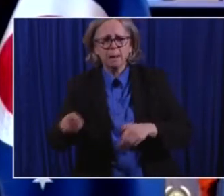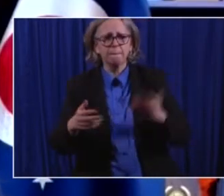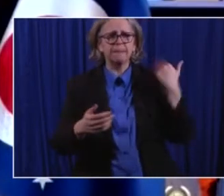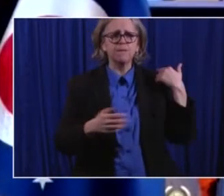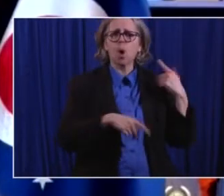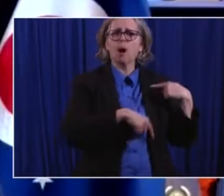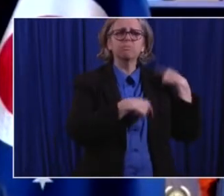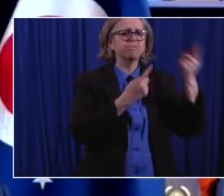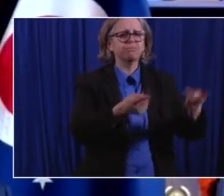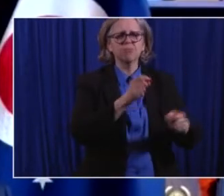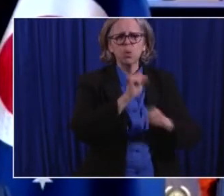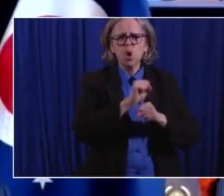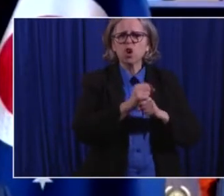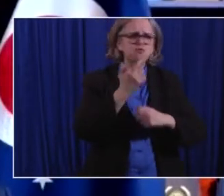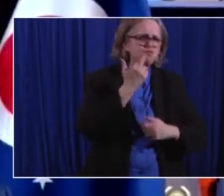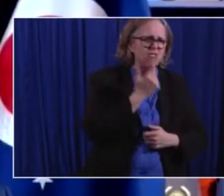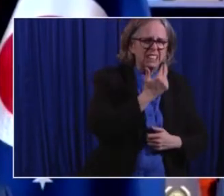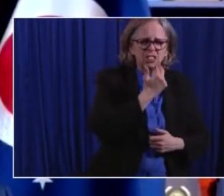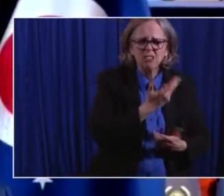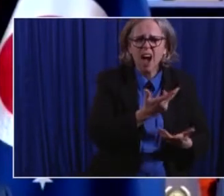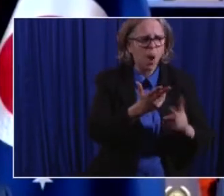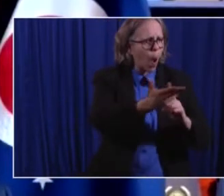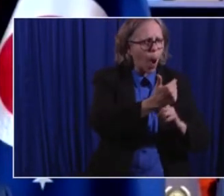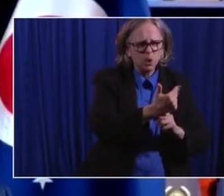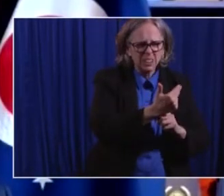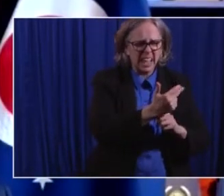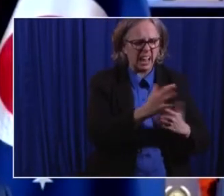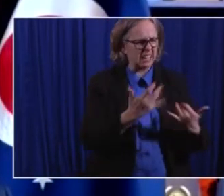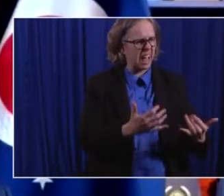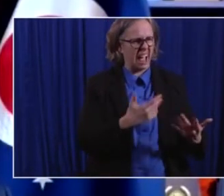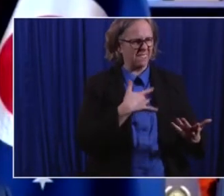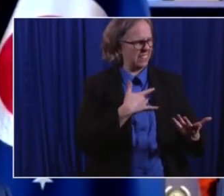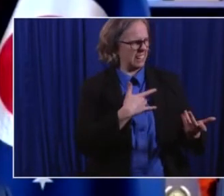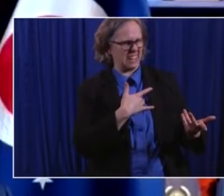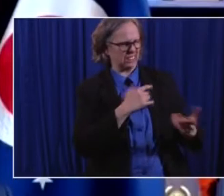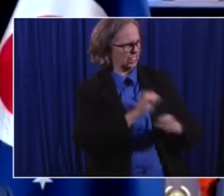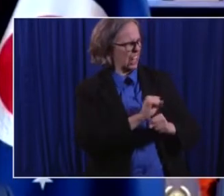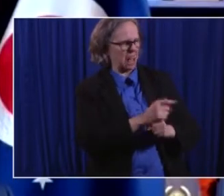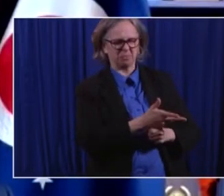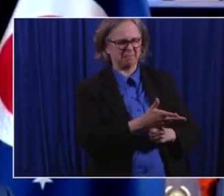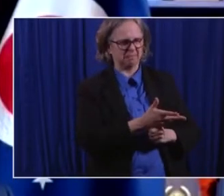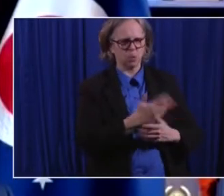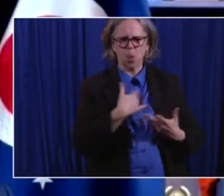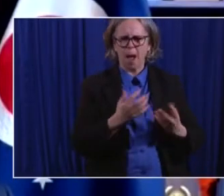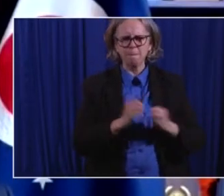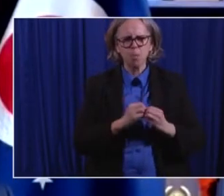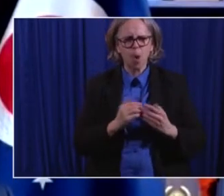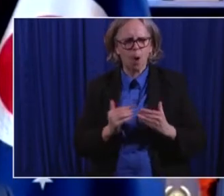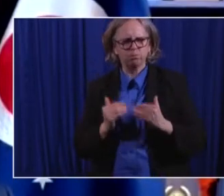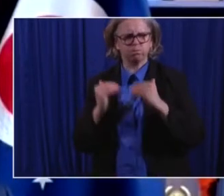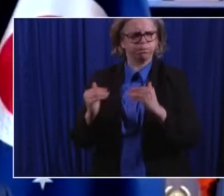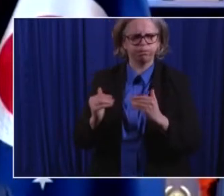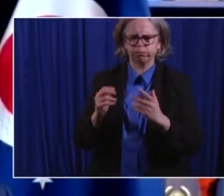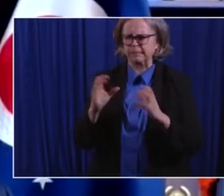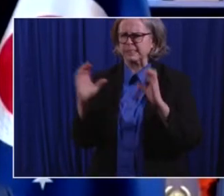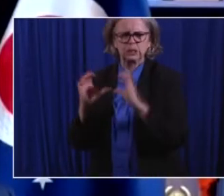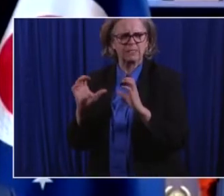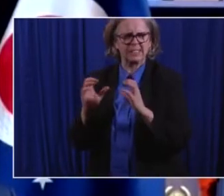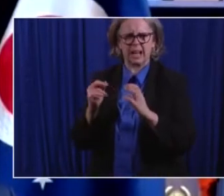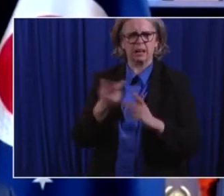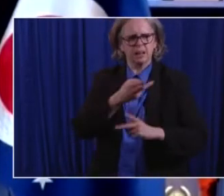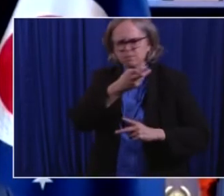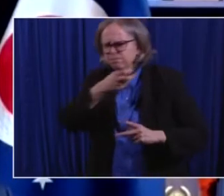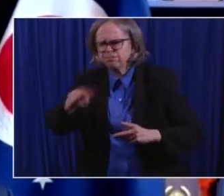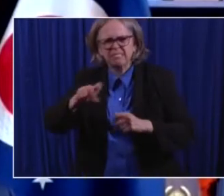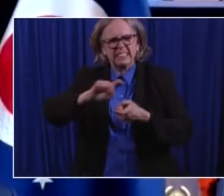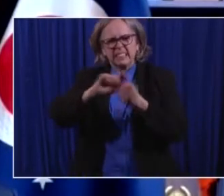you want to upskill. All of these things are available for you through Tech Cred and its sister program, IMAP,